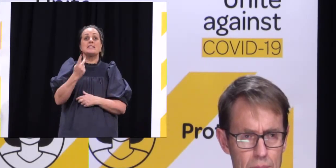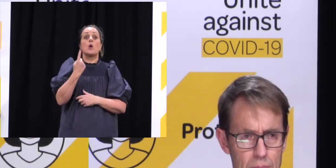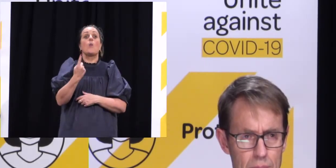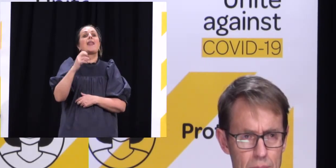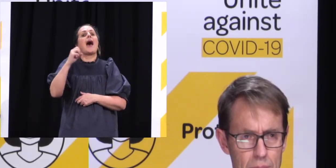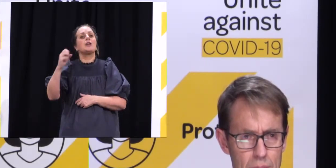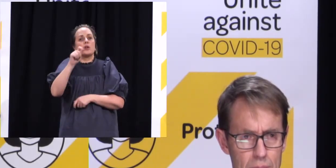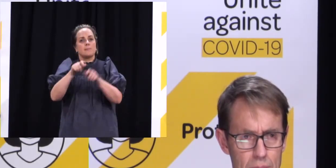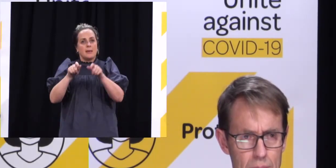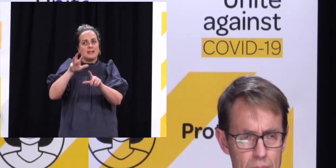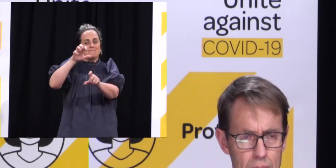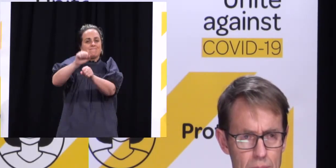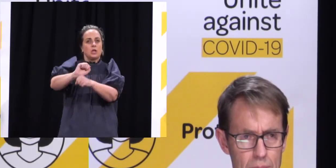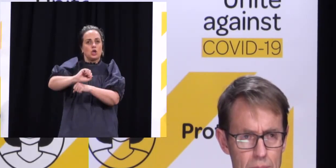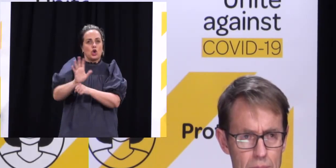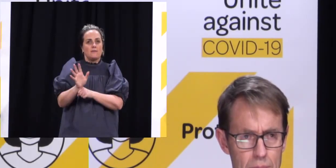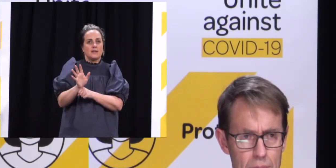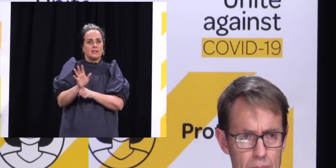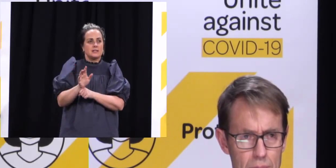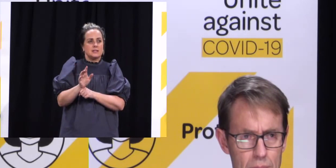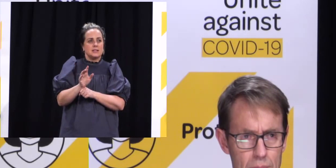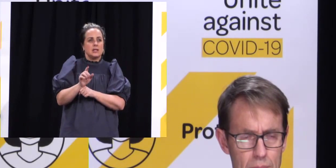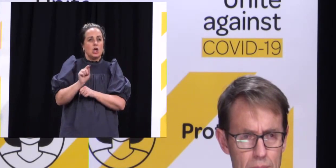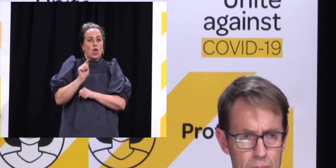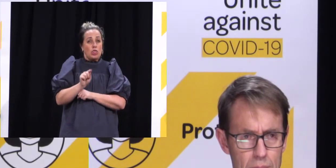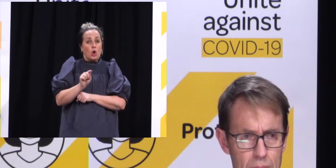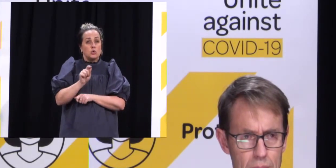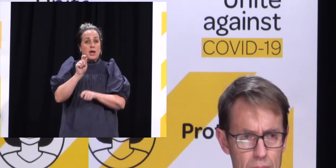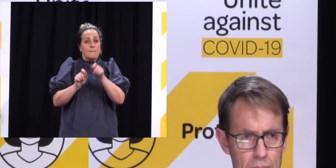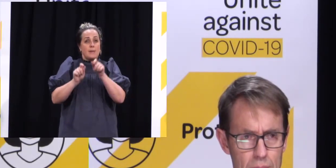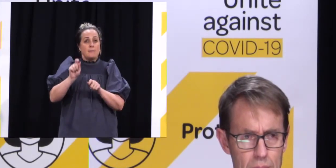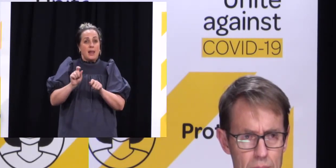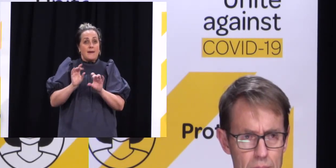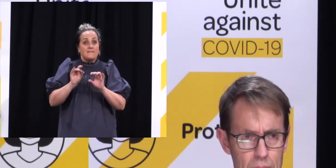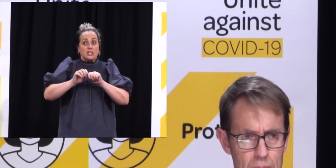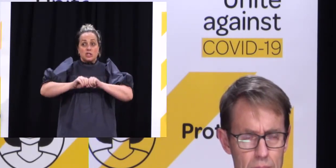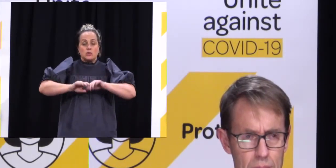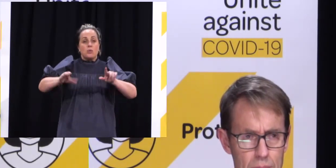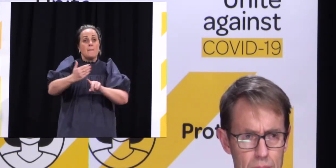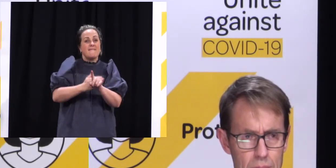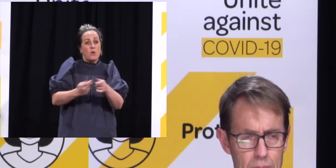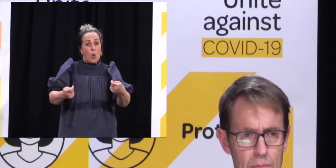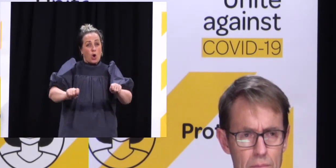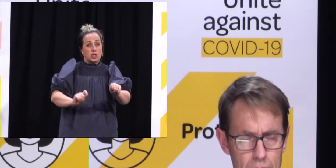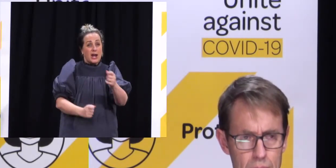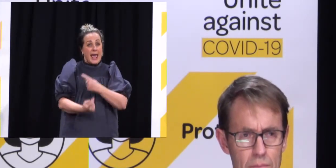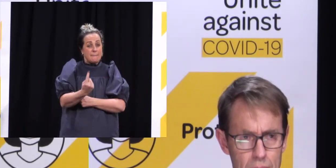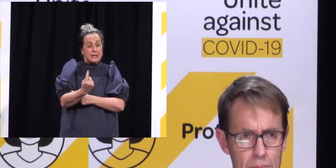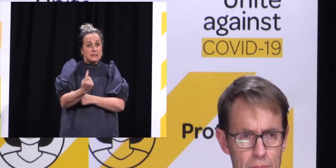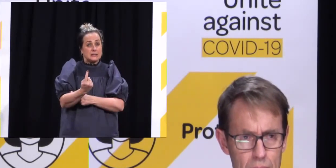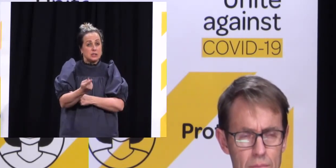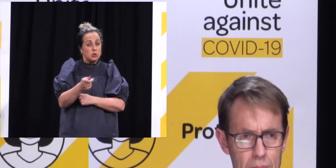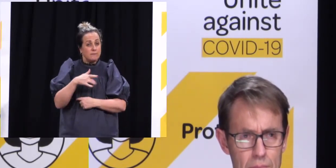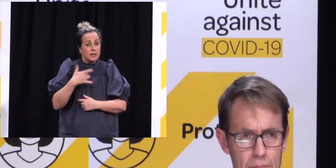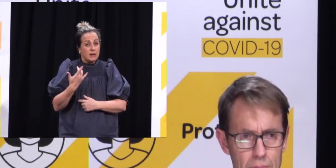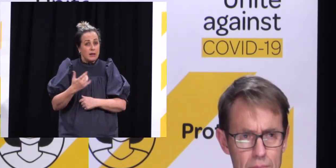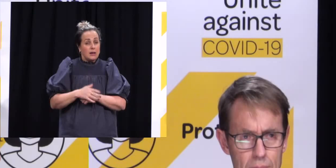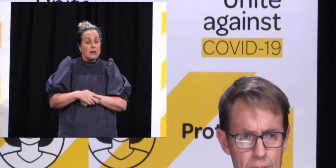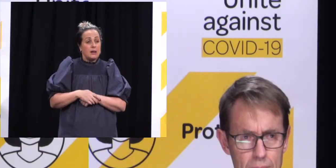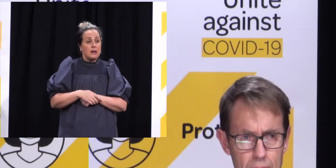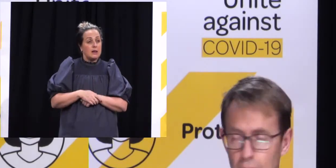cases, were they largely infectious in the hours before lockdown, or was it more spaced out over that range of locations?